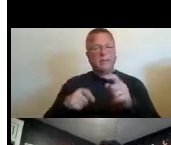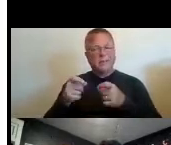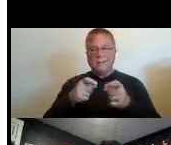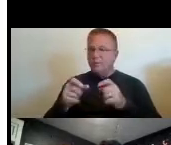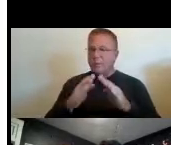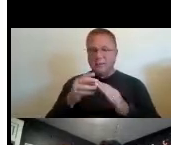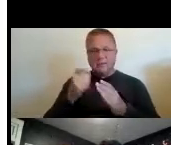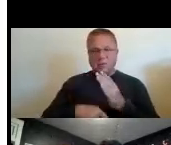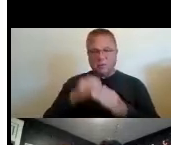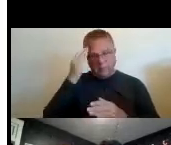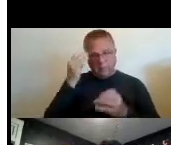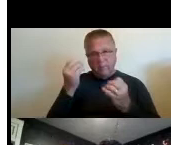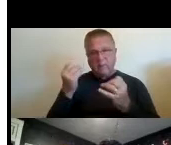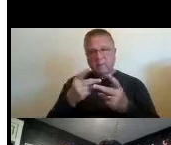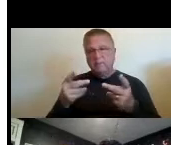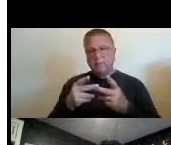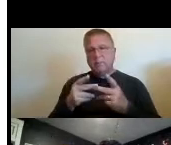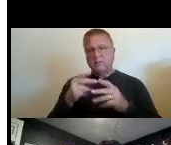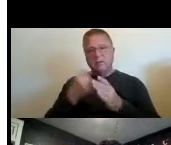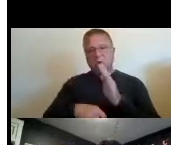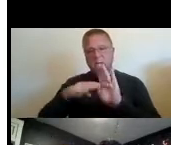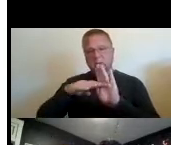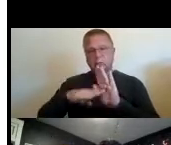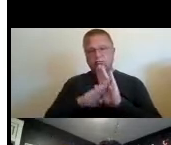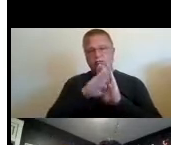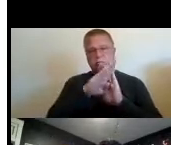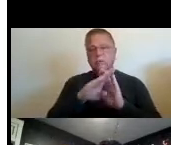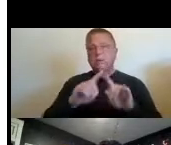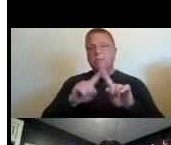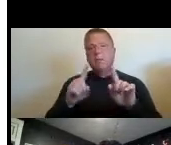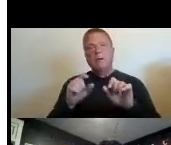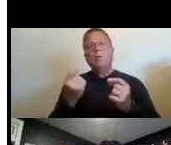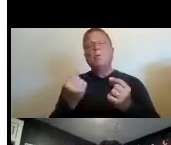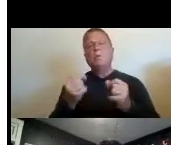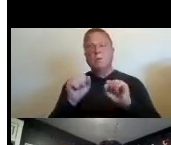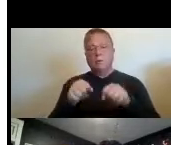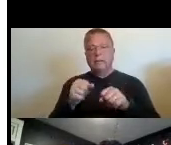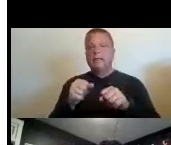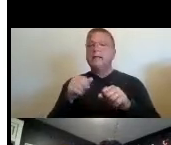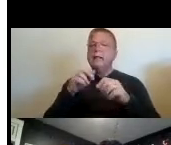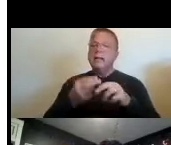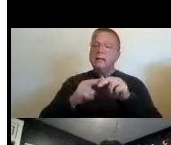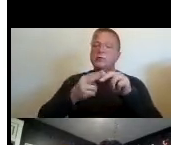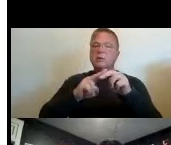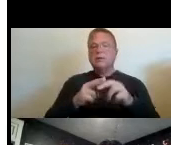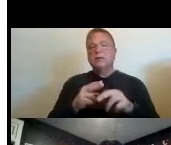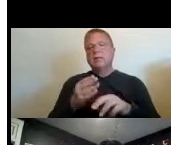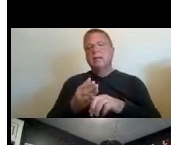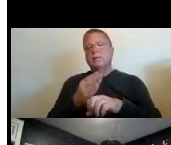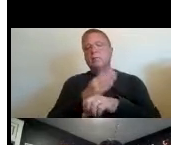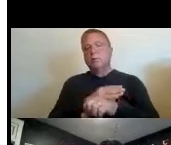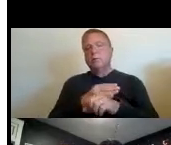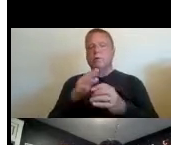know that in many places those costs are rising. What we can do, though, is increase and improve access to affordable modes of transportation